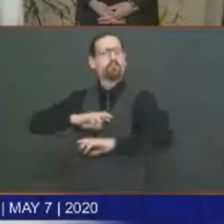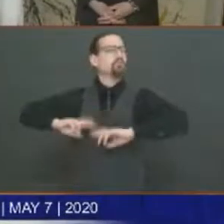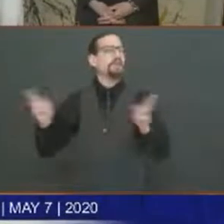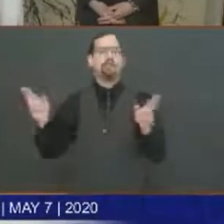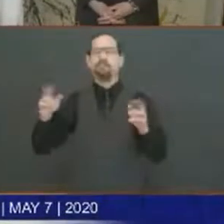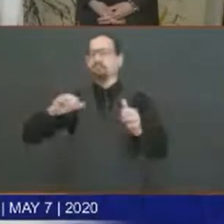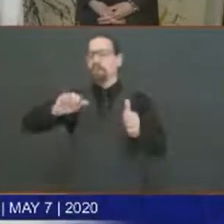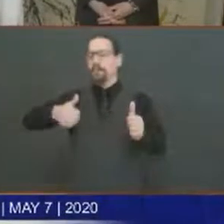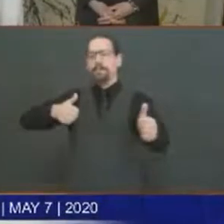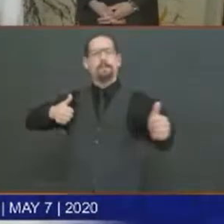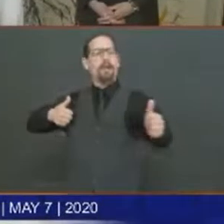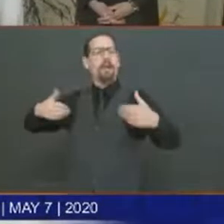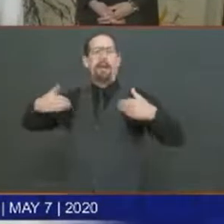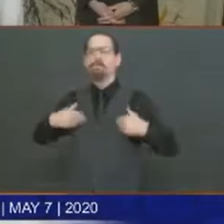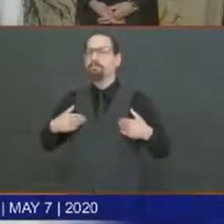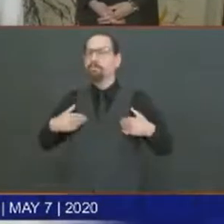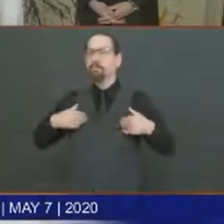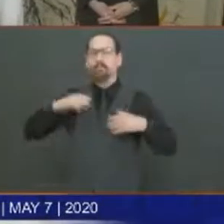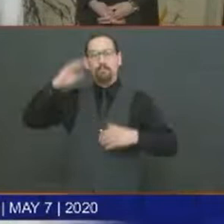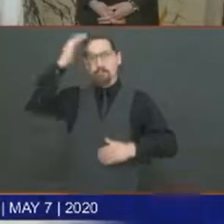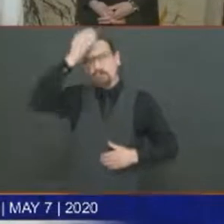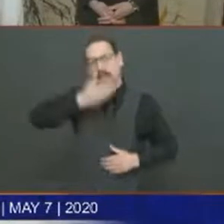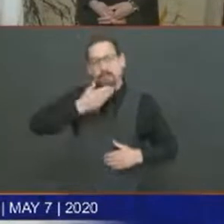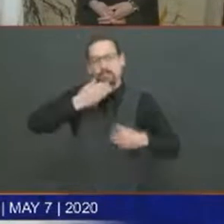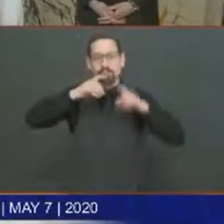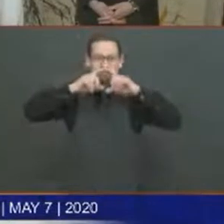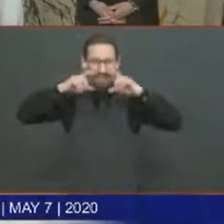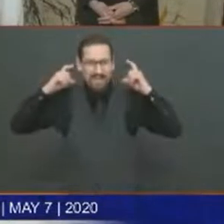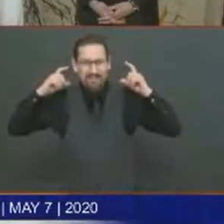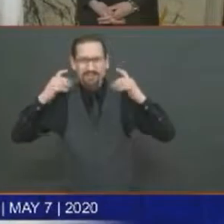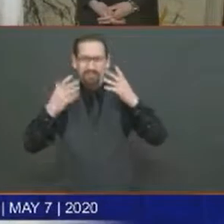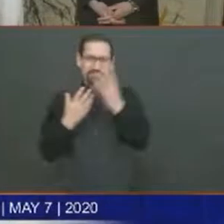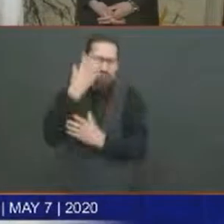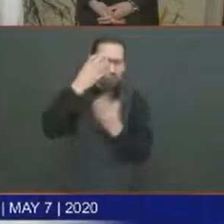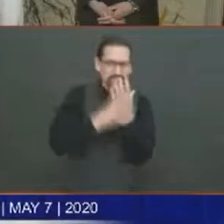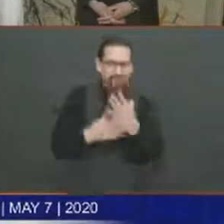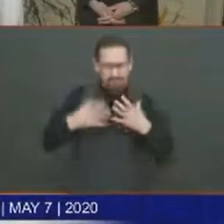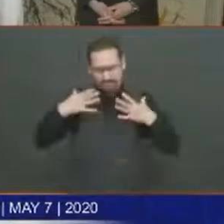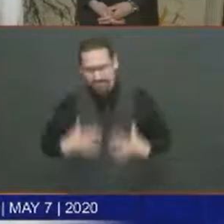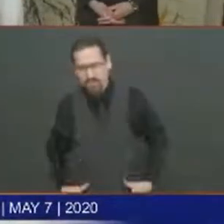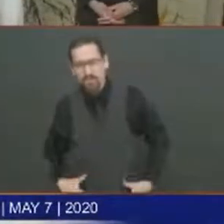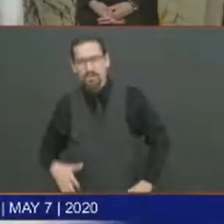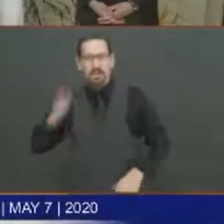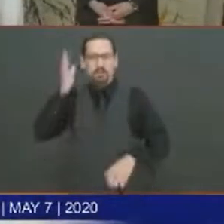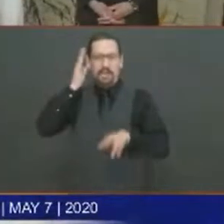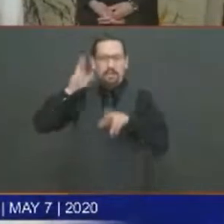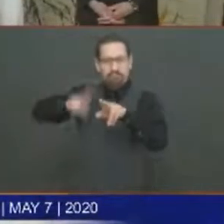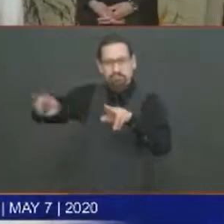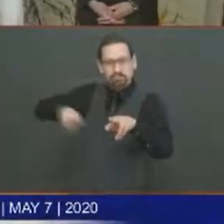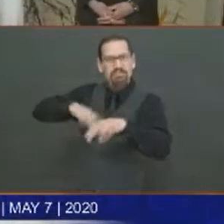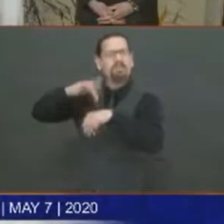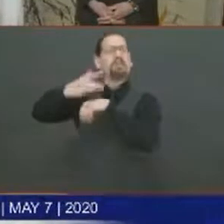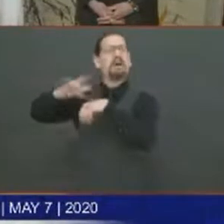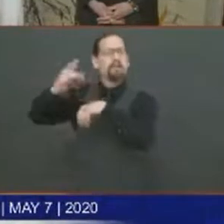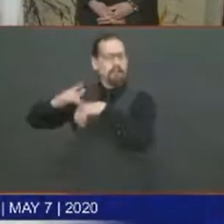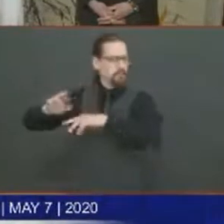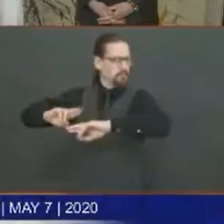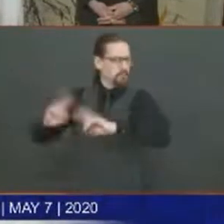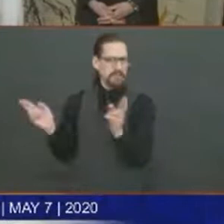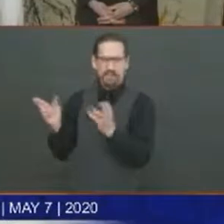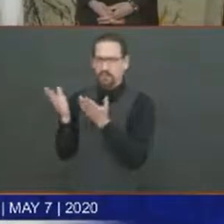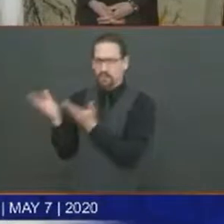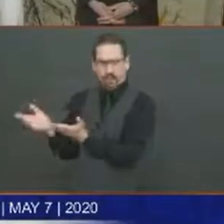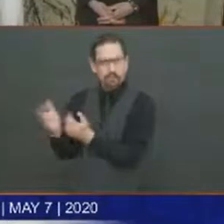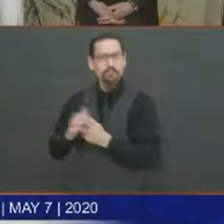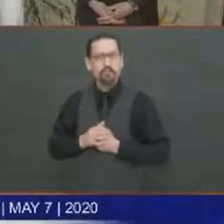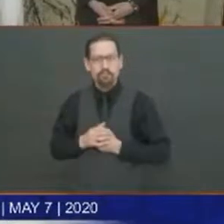face shields to last more than a month, and the same for enough N95s and